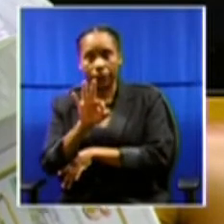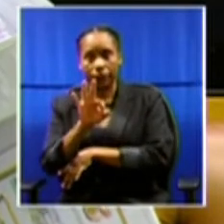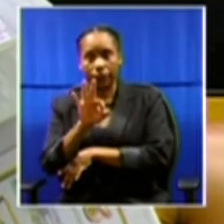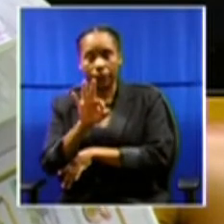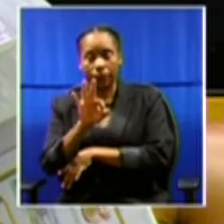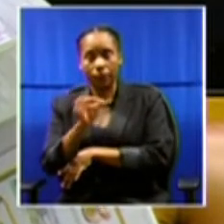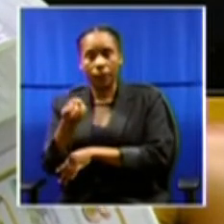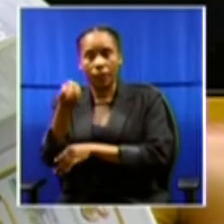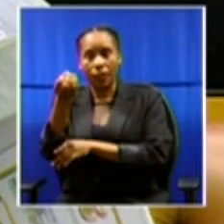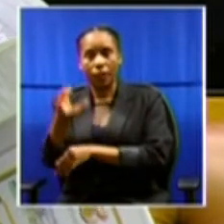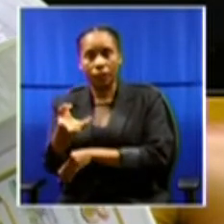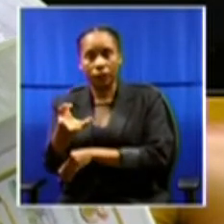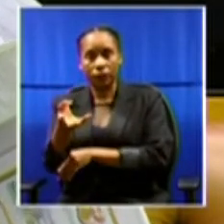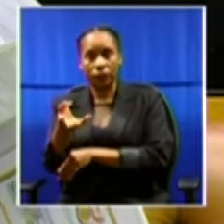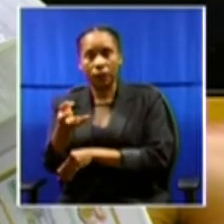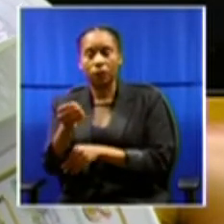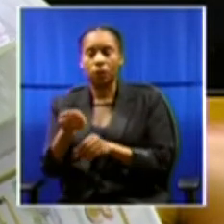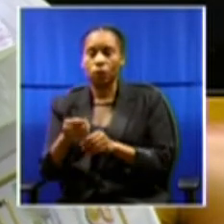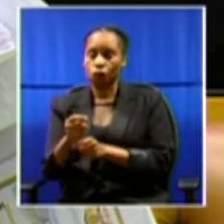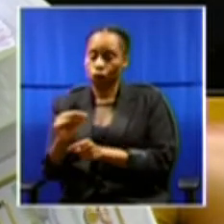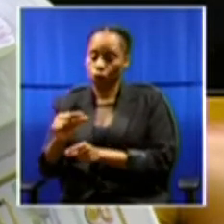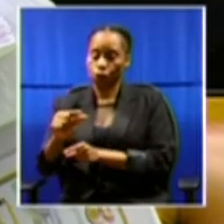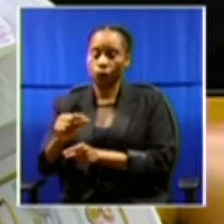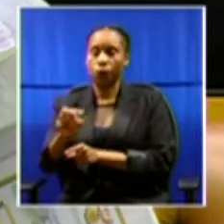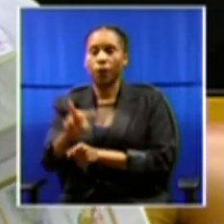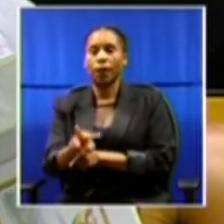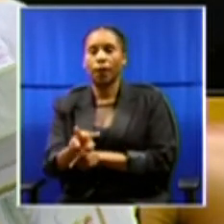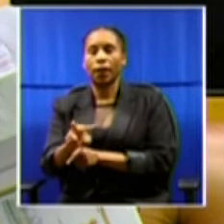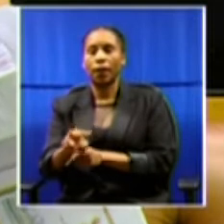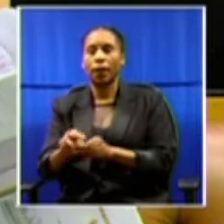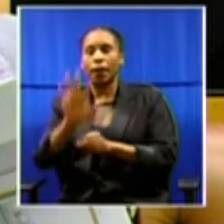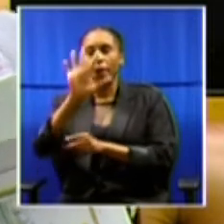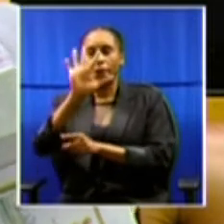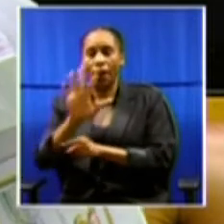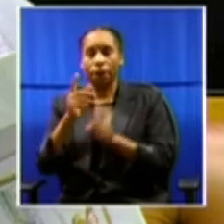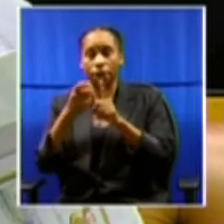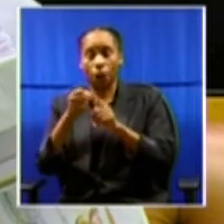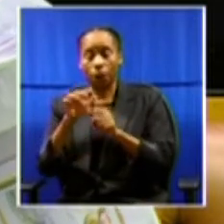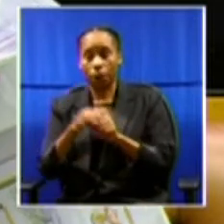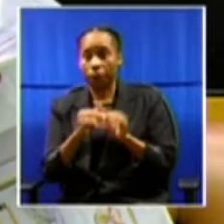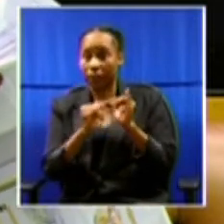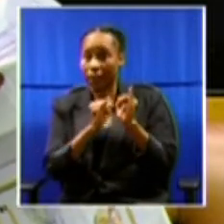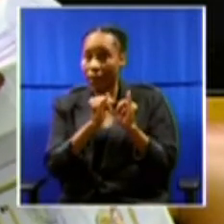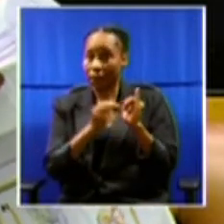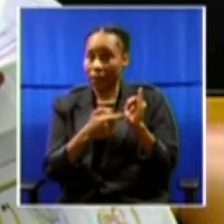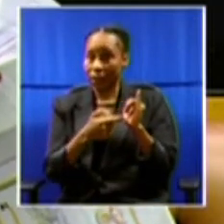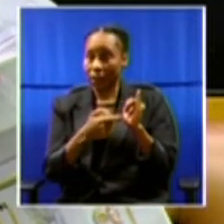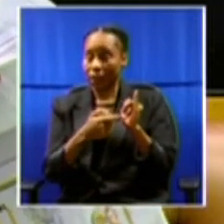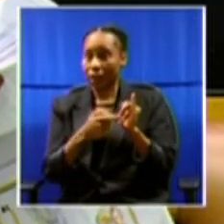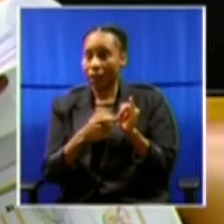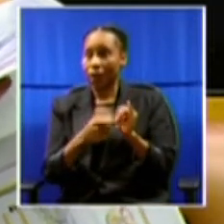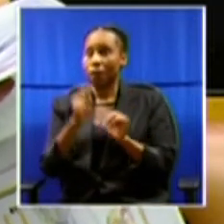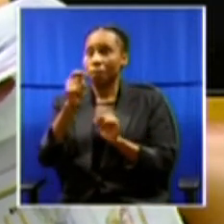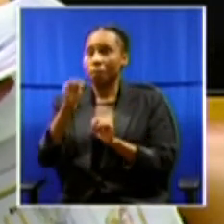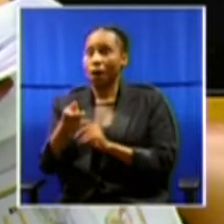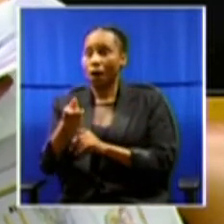awarded soon, and 5 of those will be awarded in the